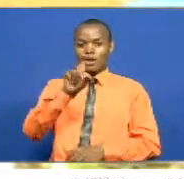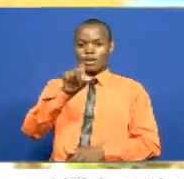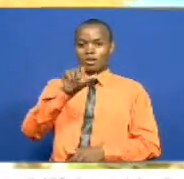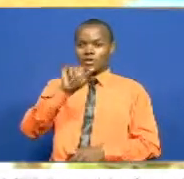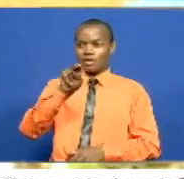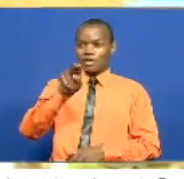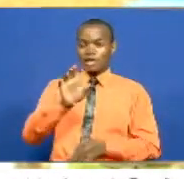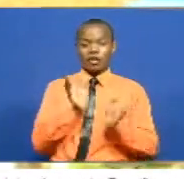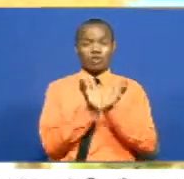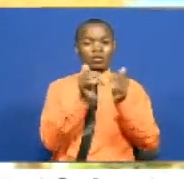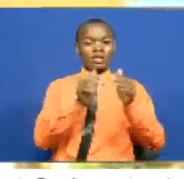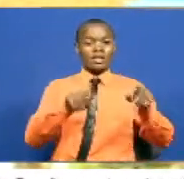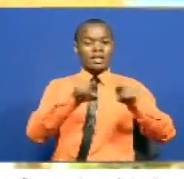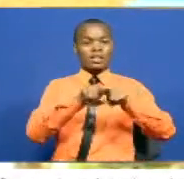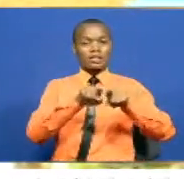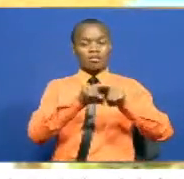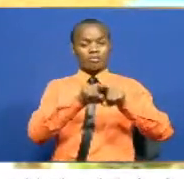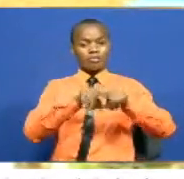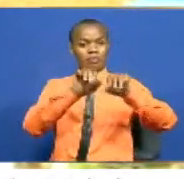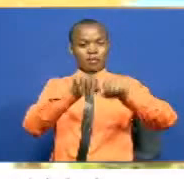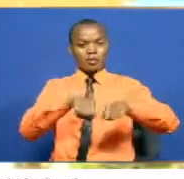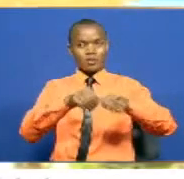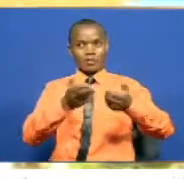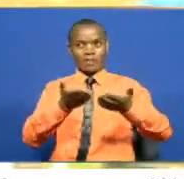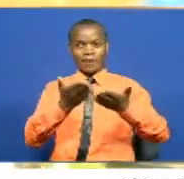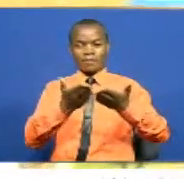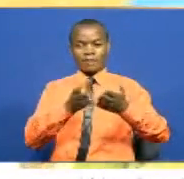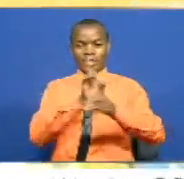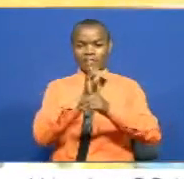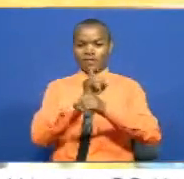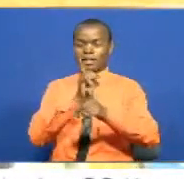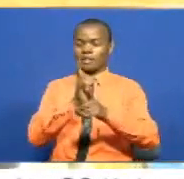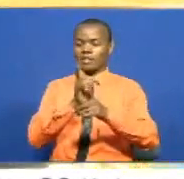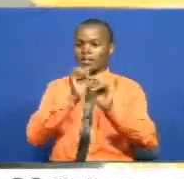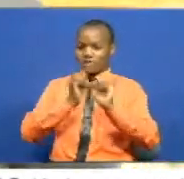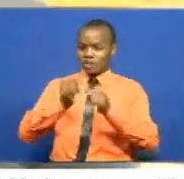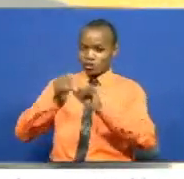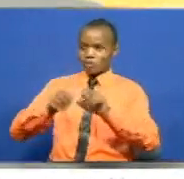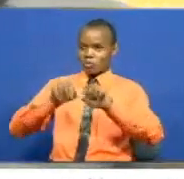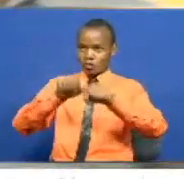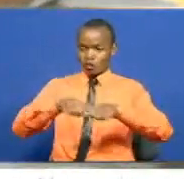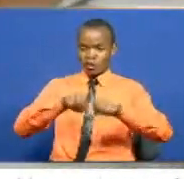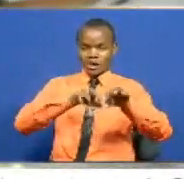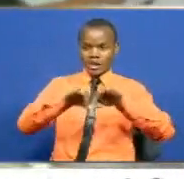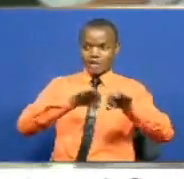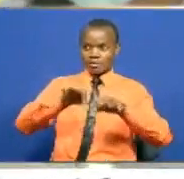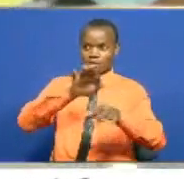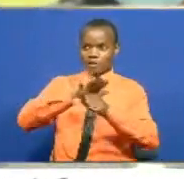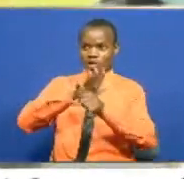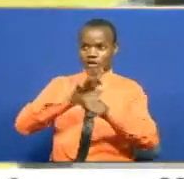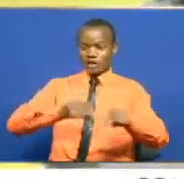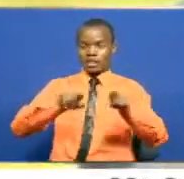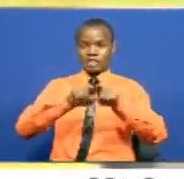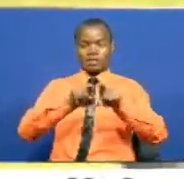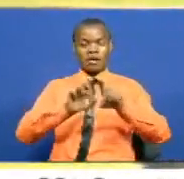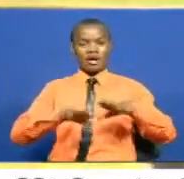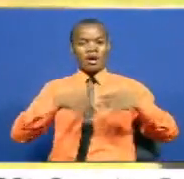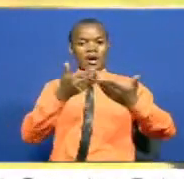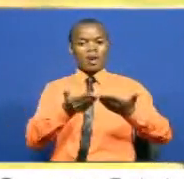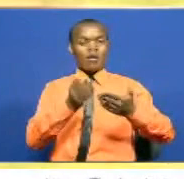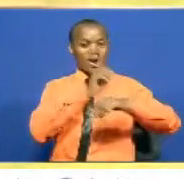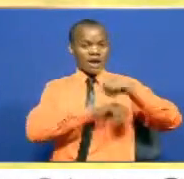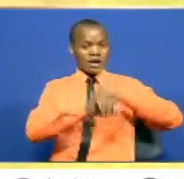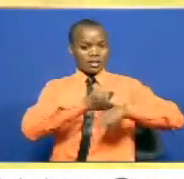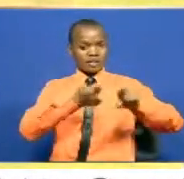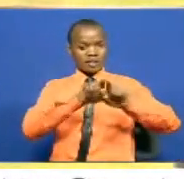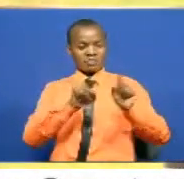and she's going to, in subsequent bulletins, we'll be having, she'll share a lot to do with dealing with this team